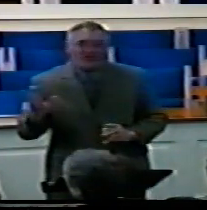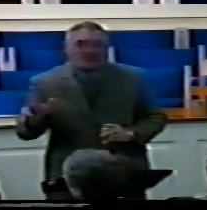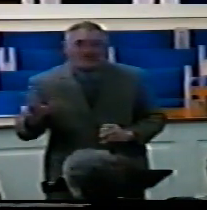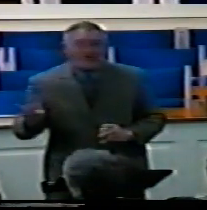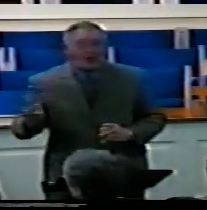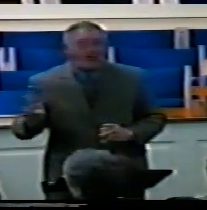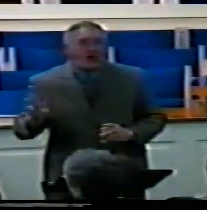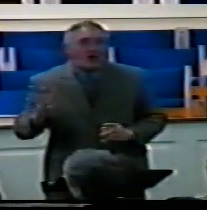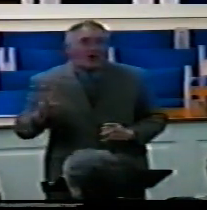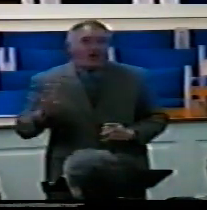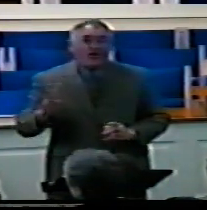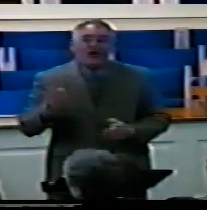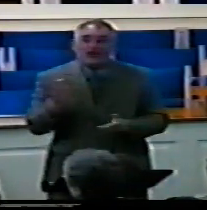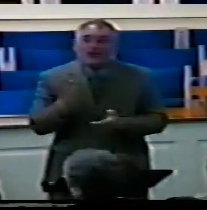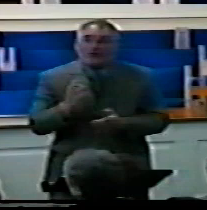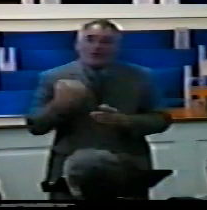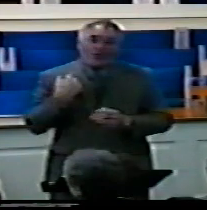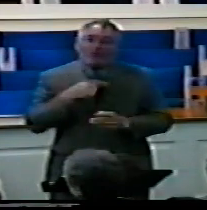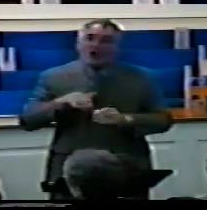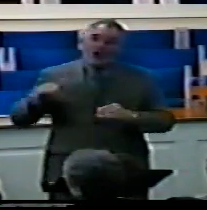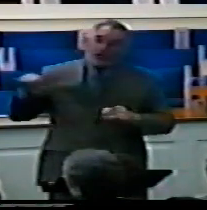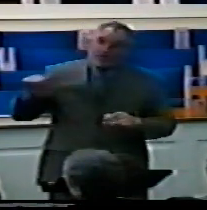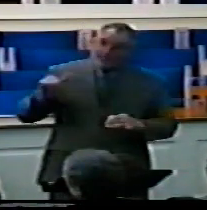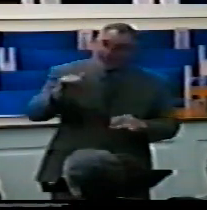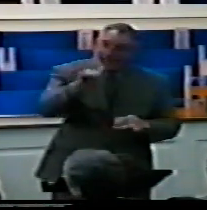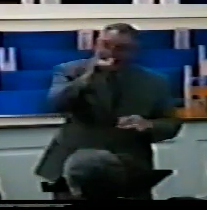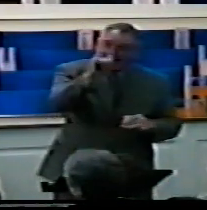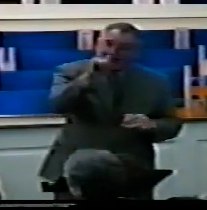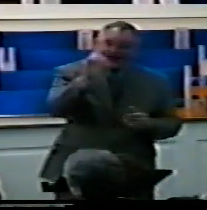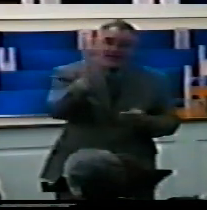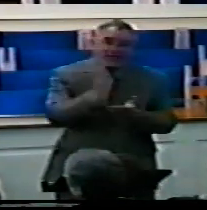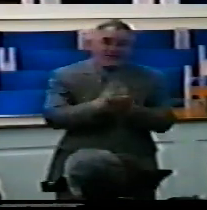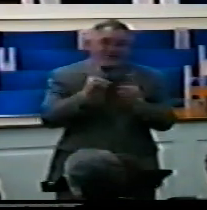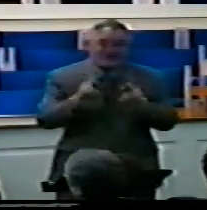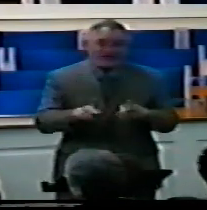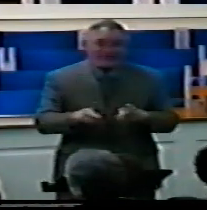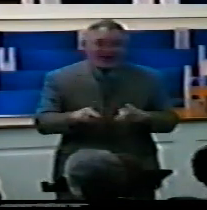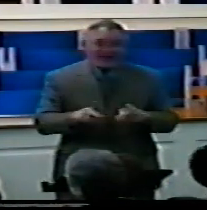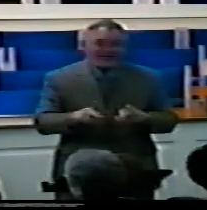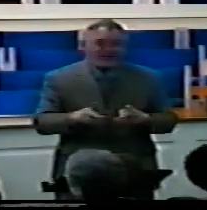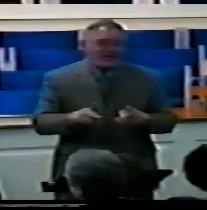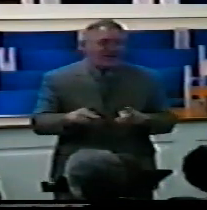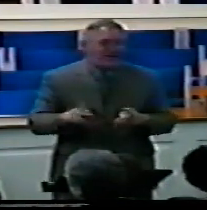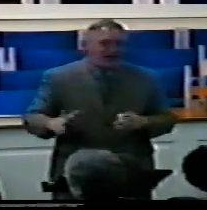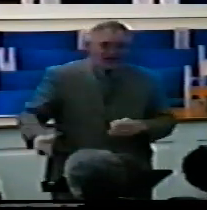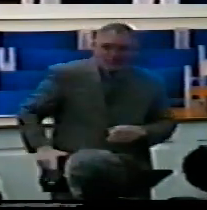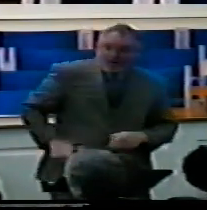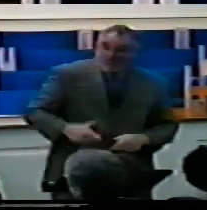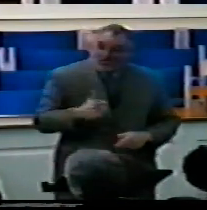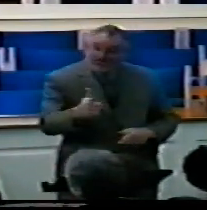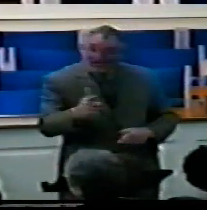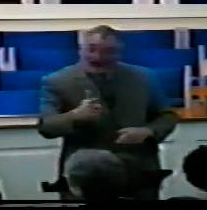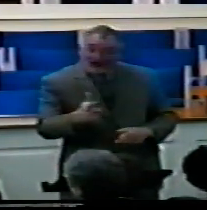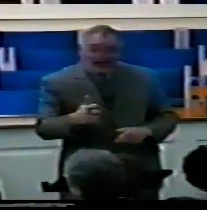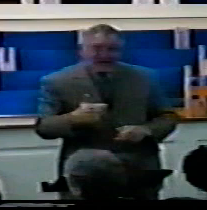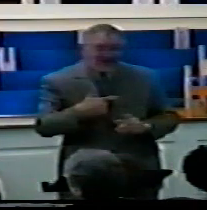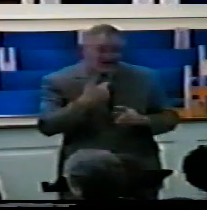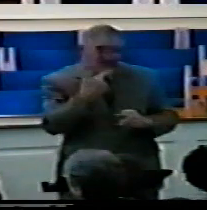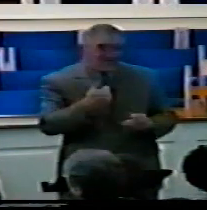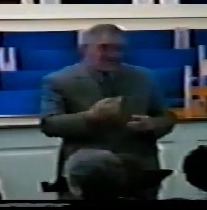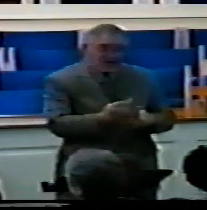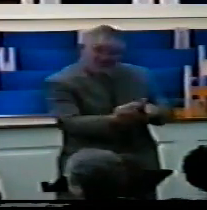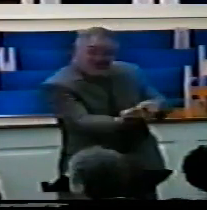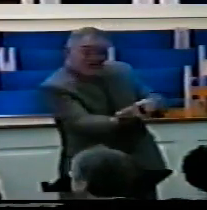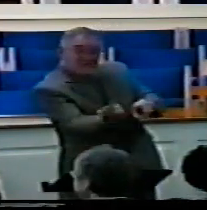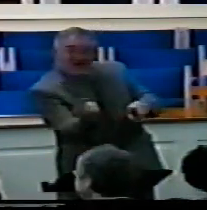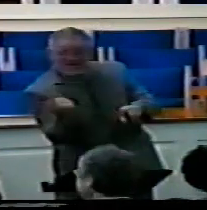94. In February, I forget. I'm terrible. I may look like a Pentium 4 with a 4 with a what's that big computer chip